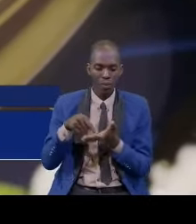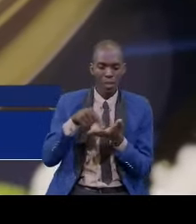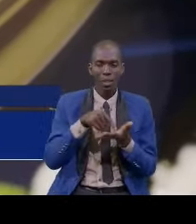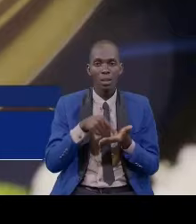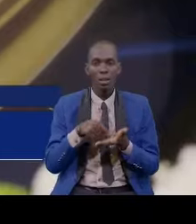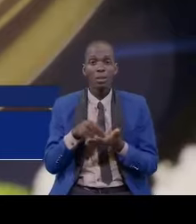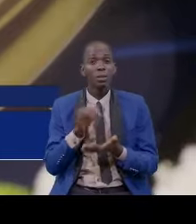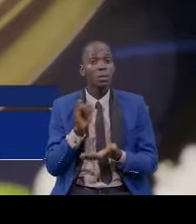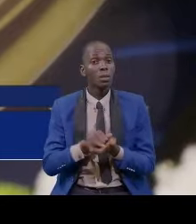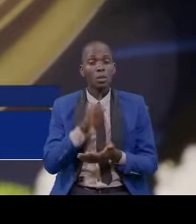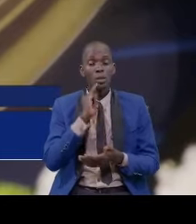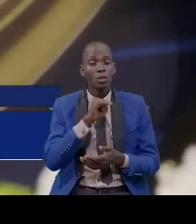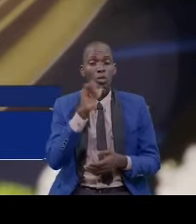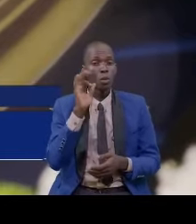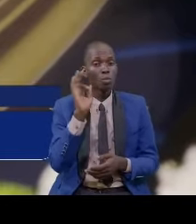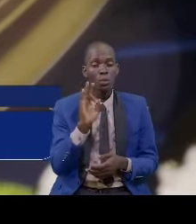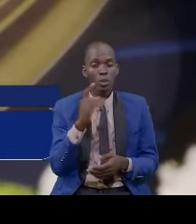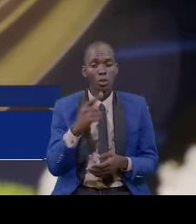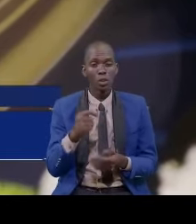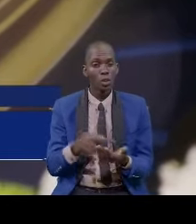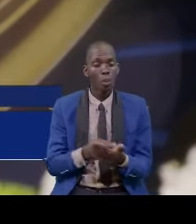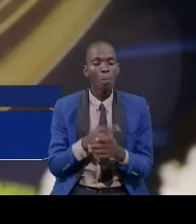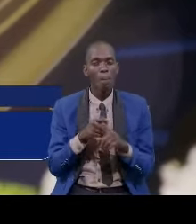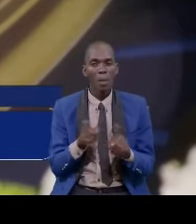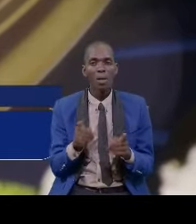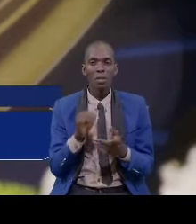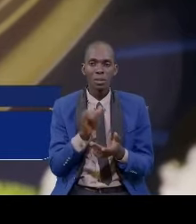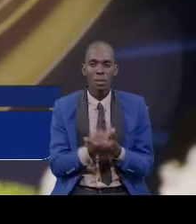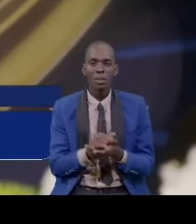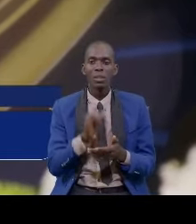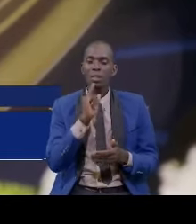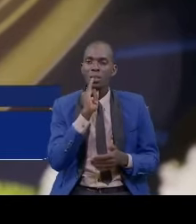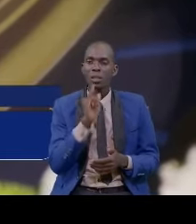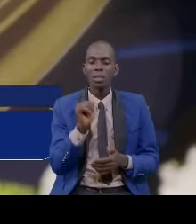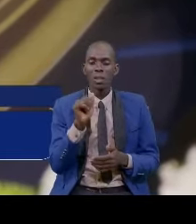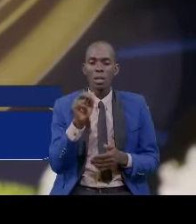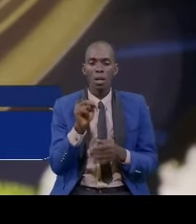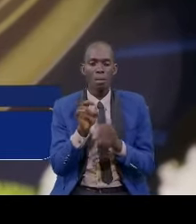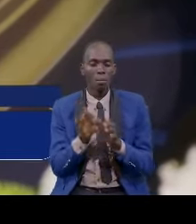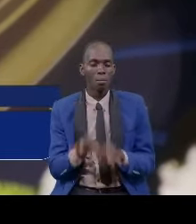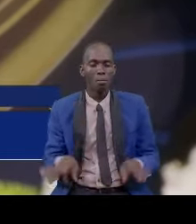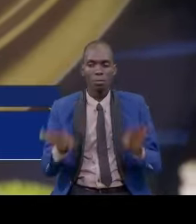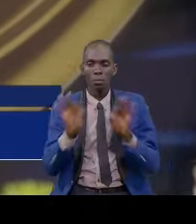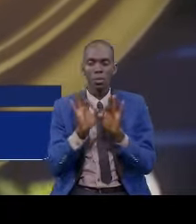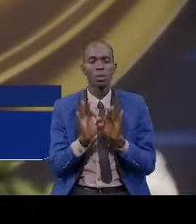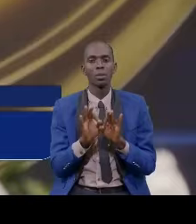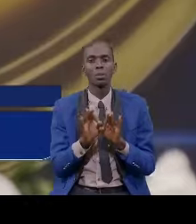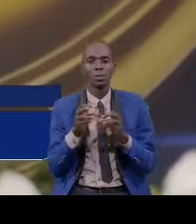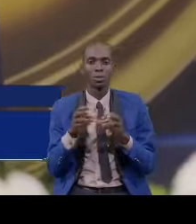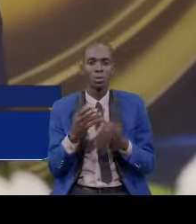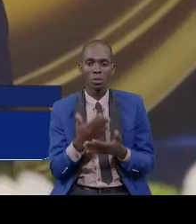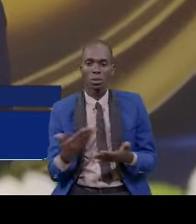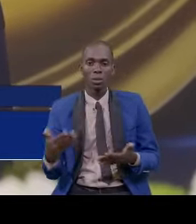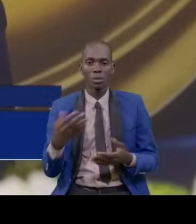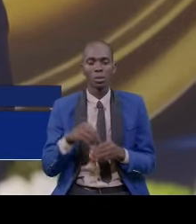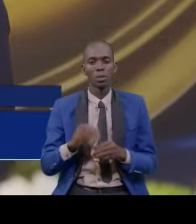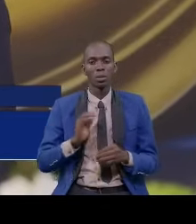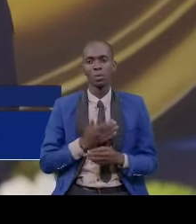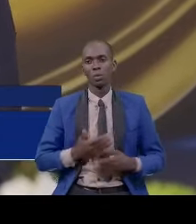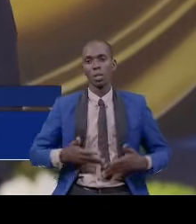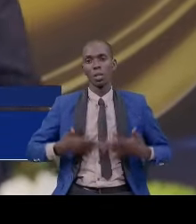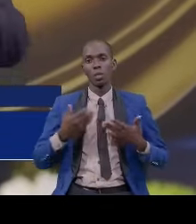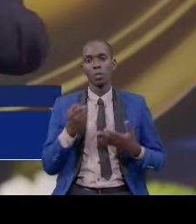best. And then God has already given us dominion over the earth. And it's our responsibility to, you know, influence